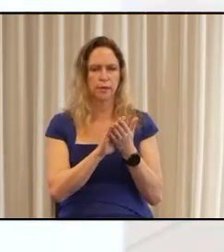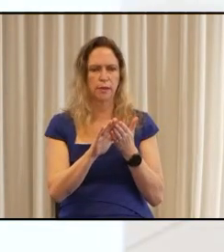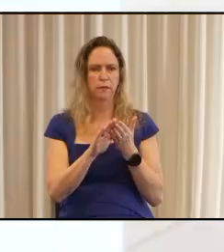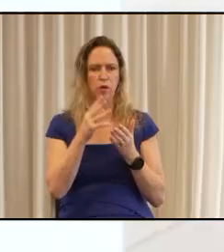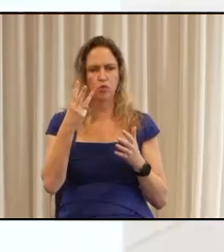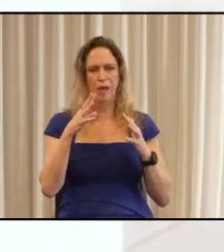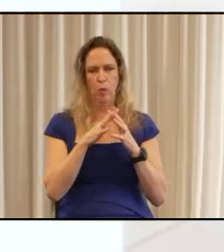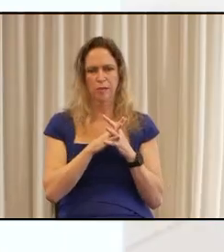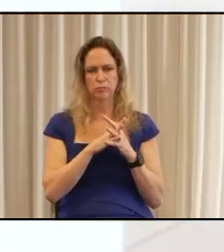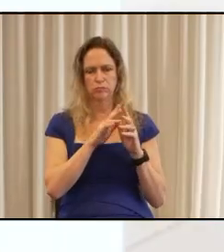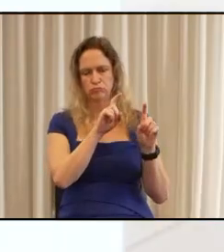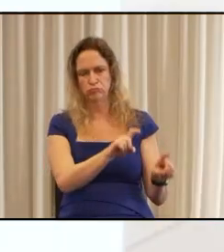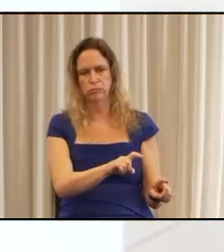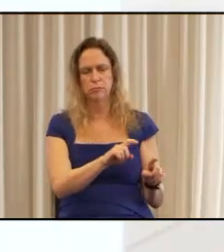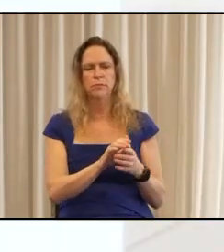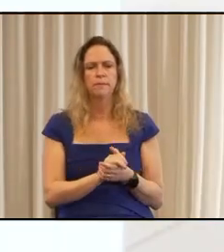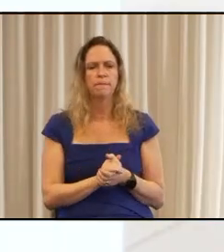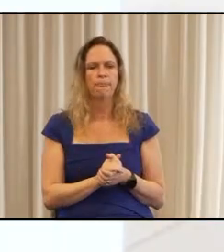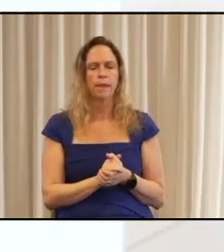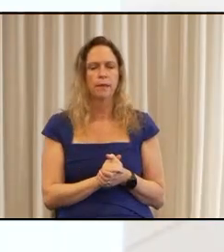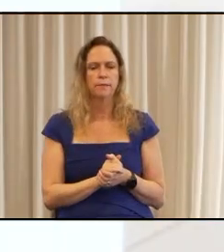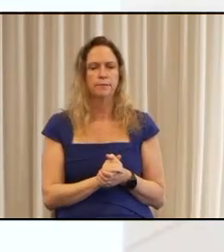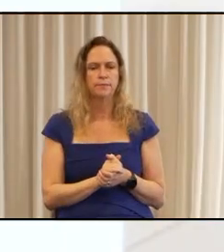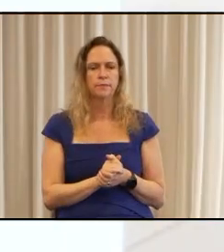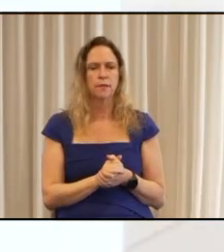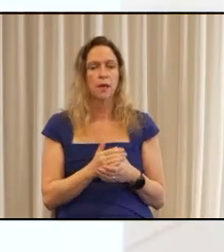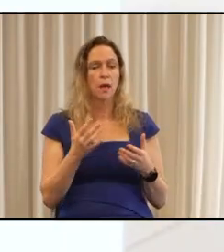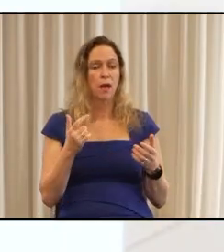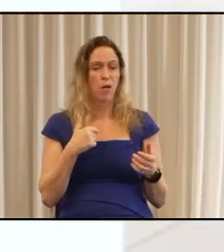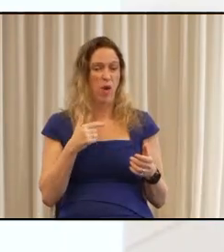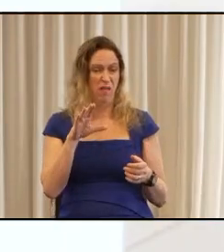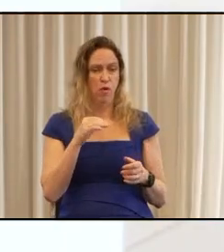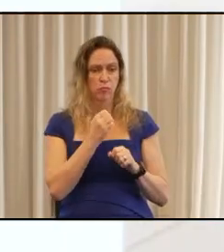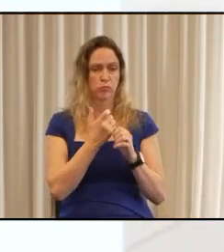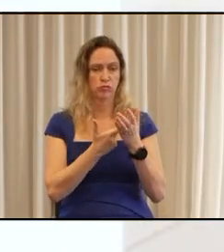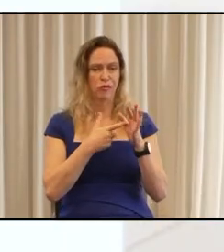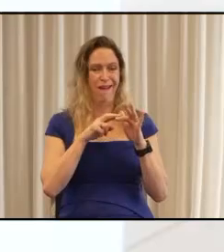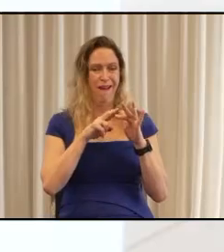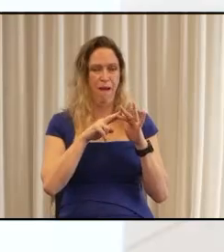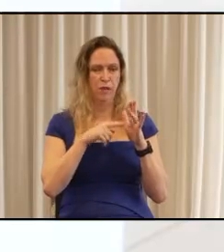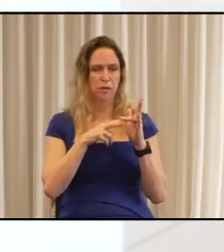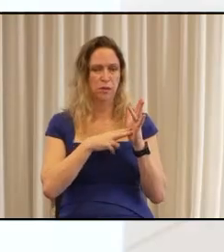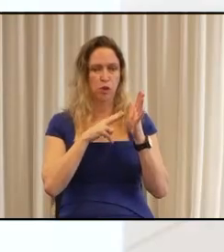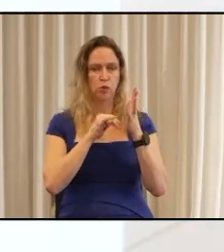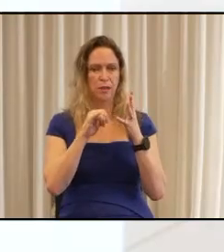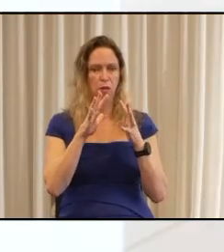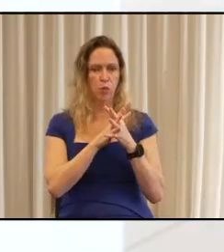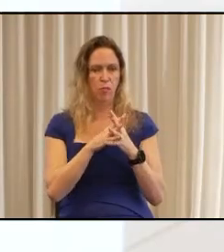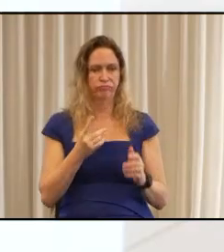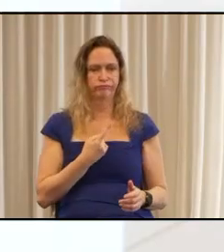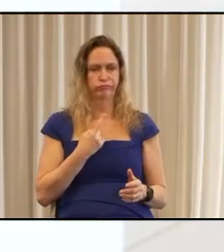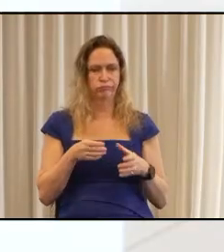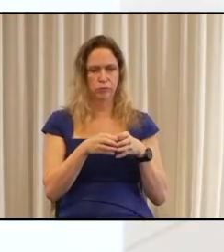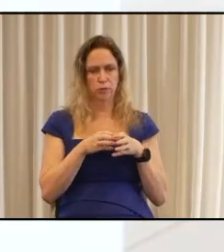3 weeks. So we live in Grafton, northern New South Wales. We have no other family who lives in Grafton.